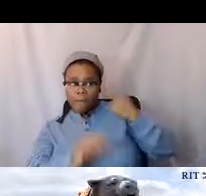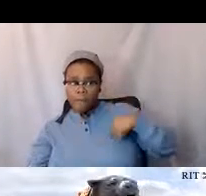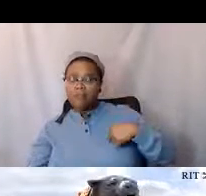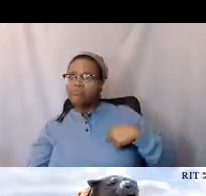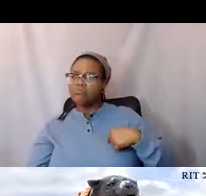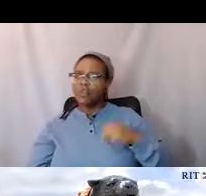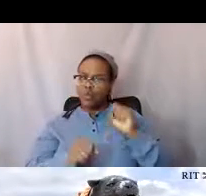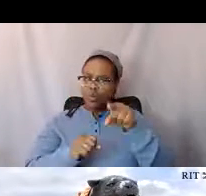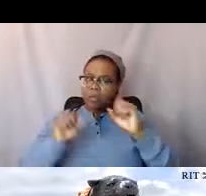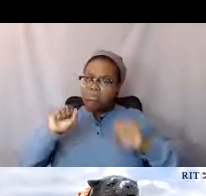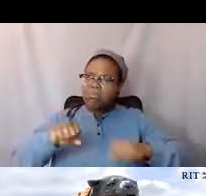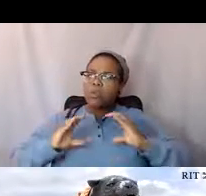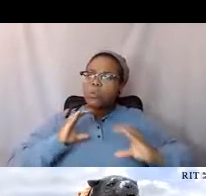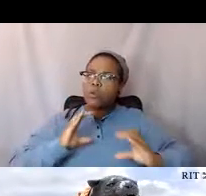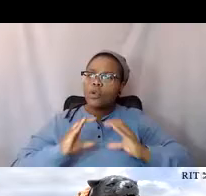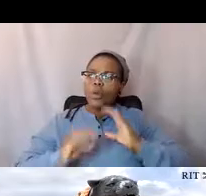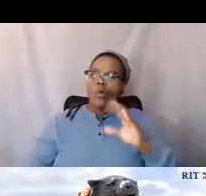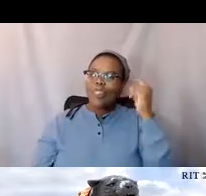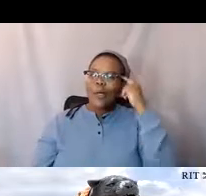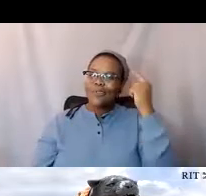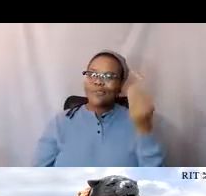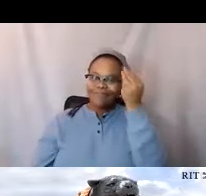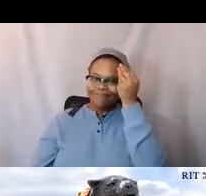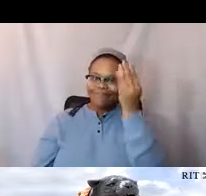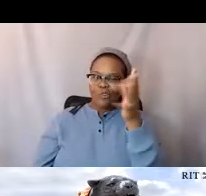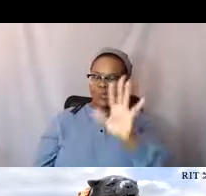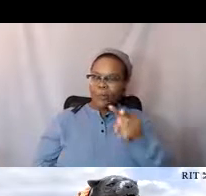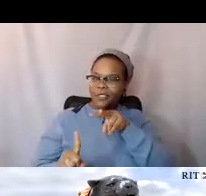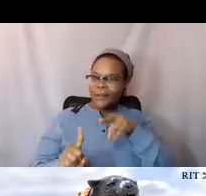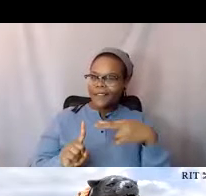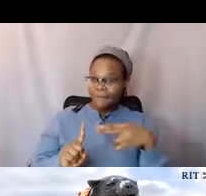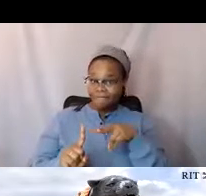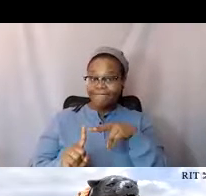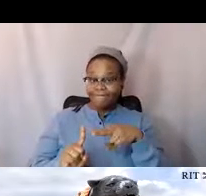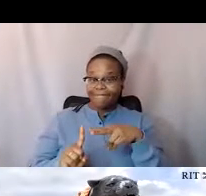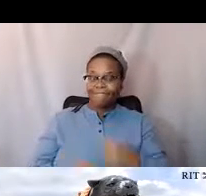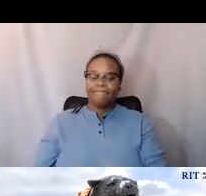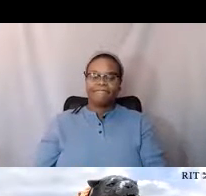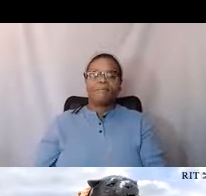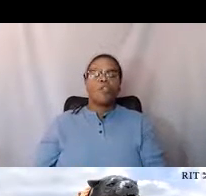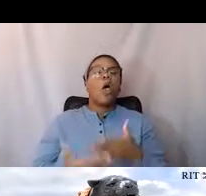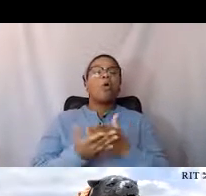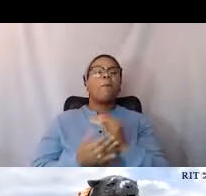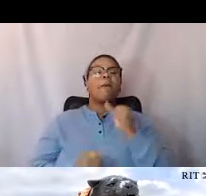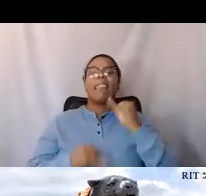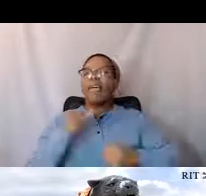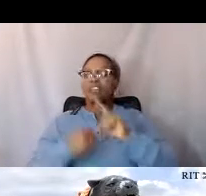communicate your thoughts and perspectives. All right, so my final